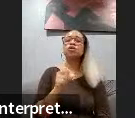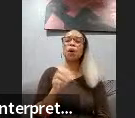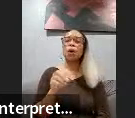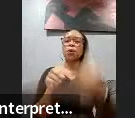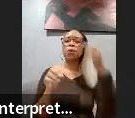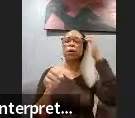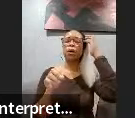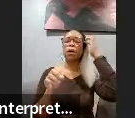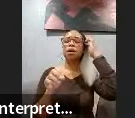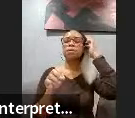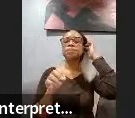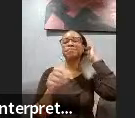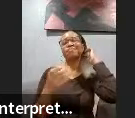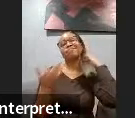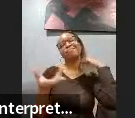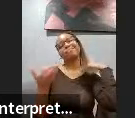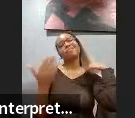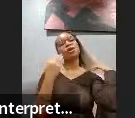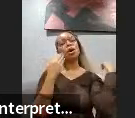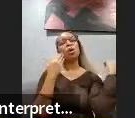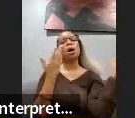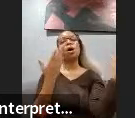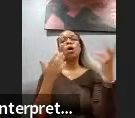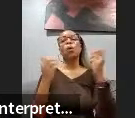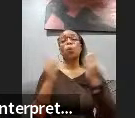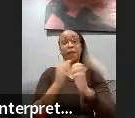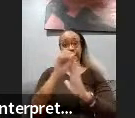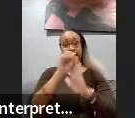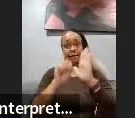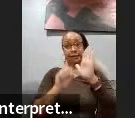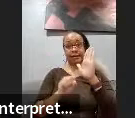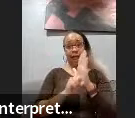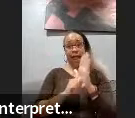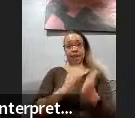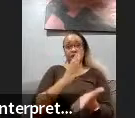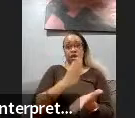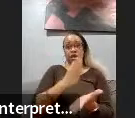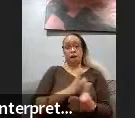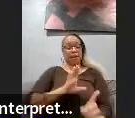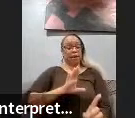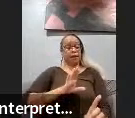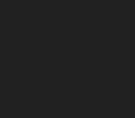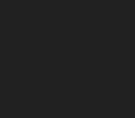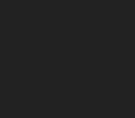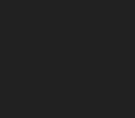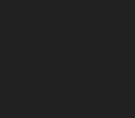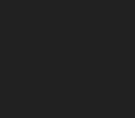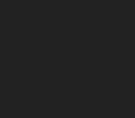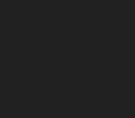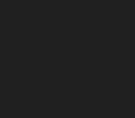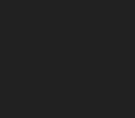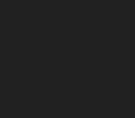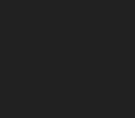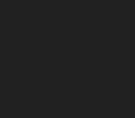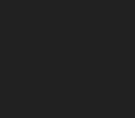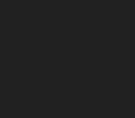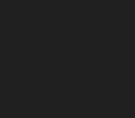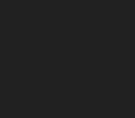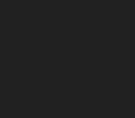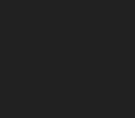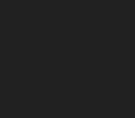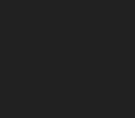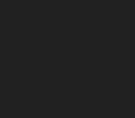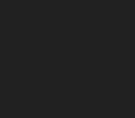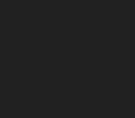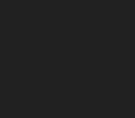I think it, along with the state lifting its emergency, that'll contribute to people's perception that,